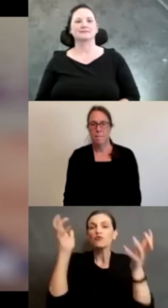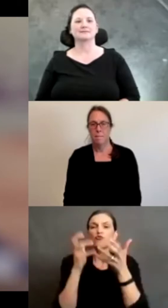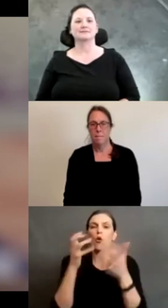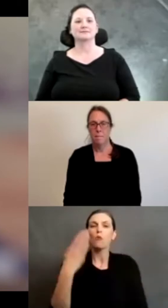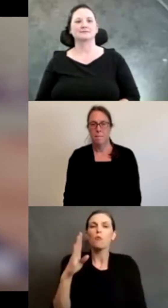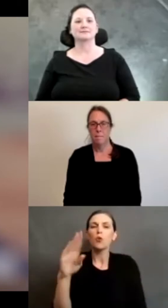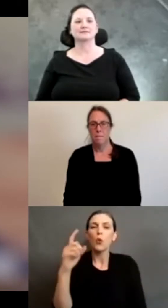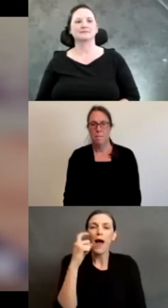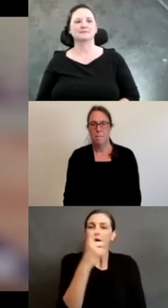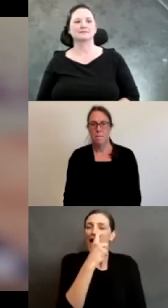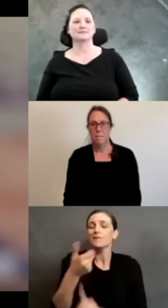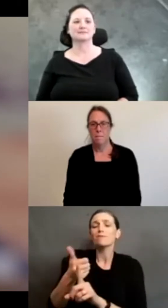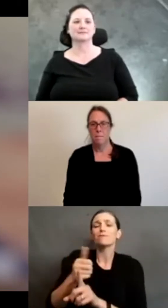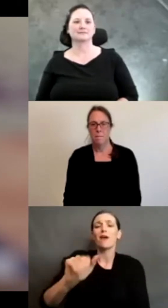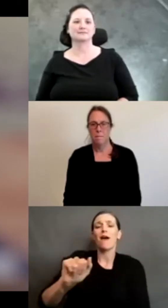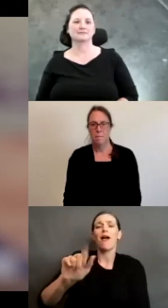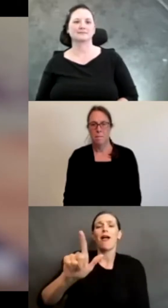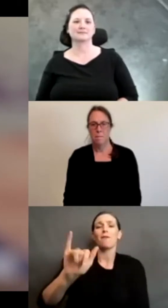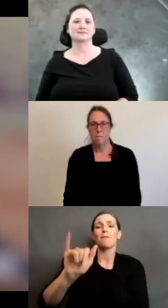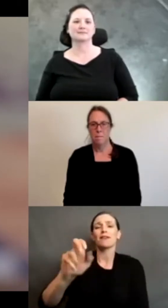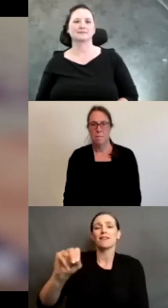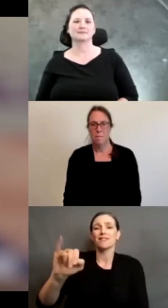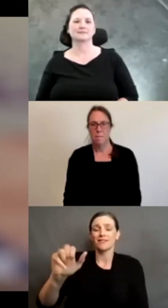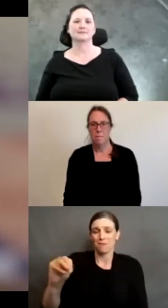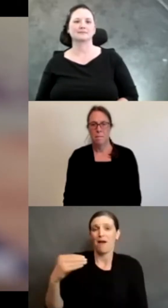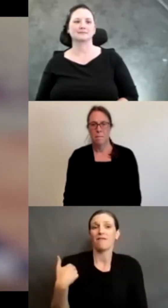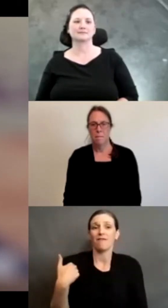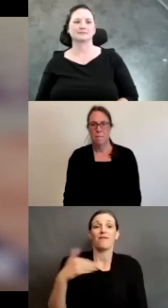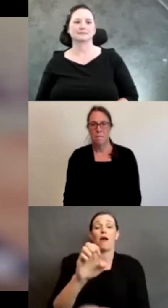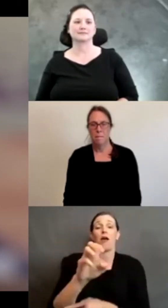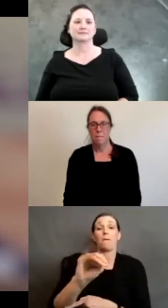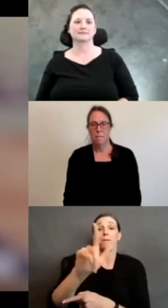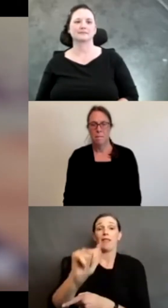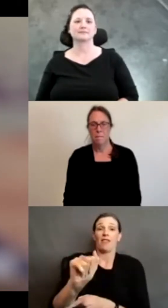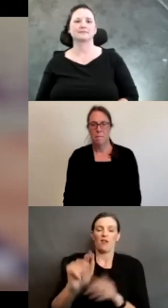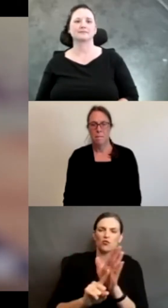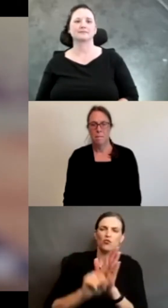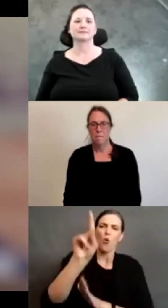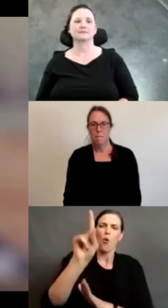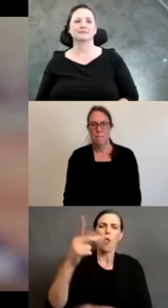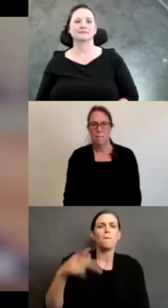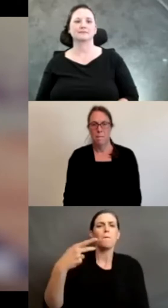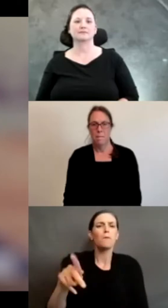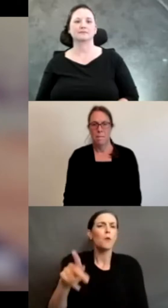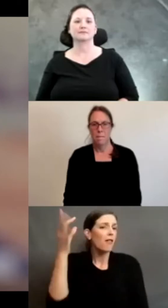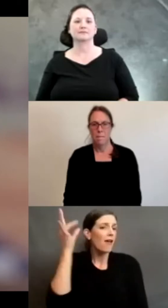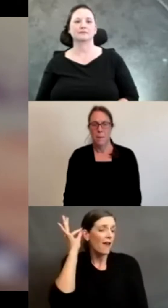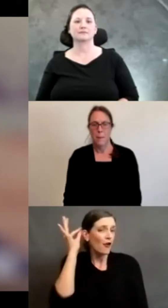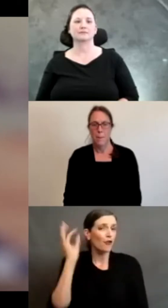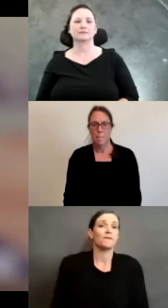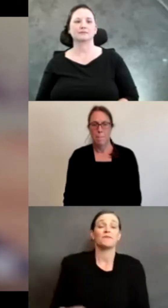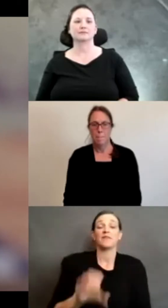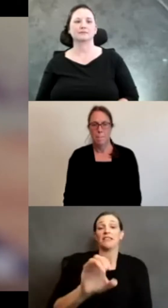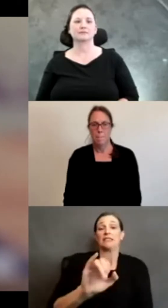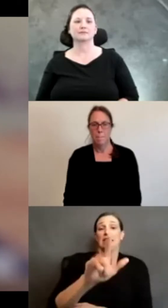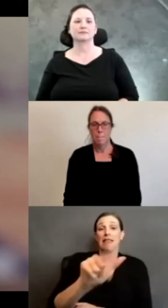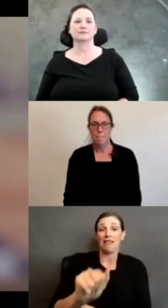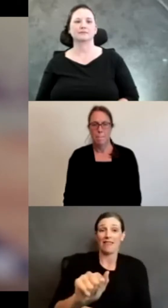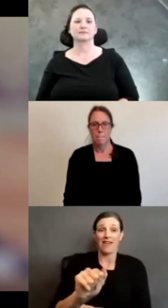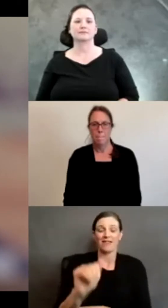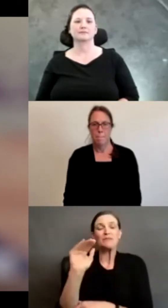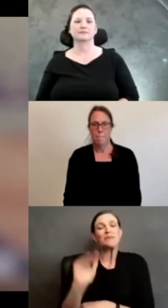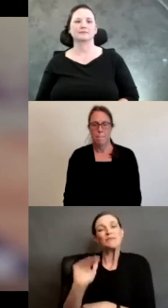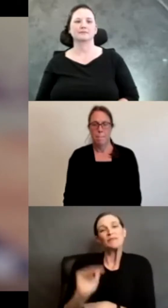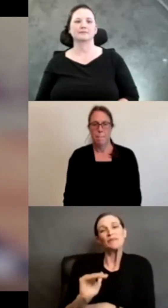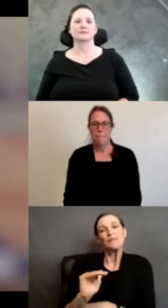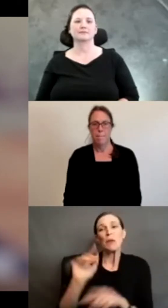has albinism. Amelia Amadala is tall with purple hair. Celia Gabriella is petite with black